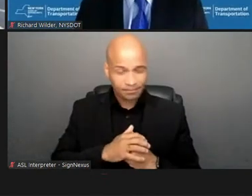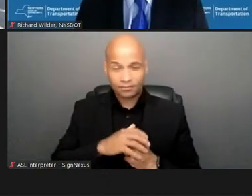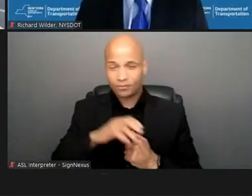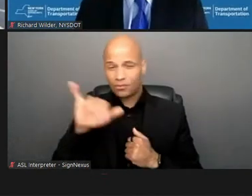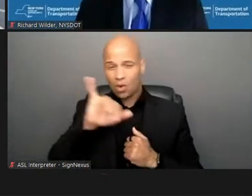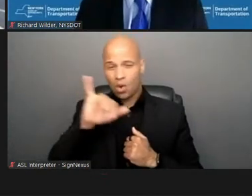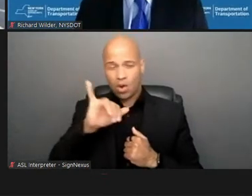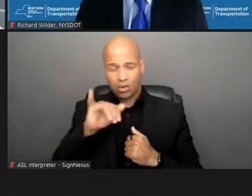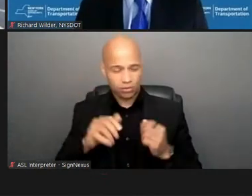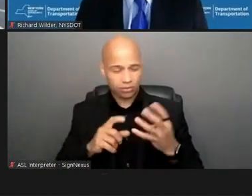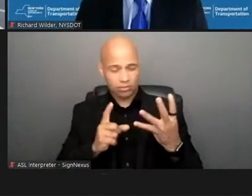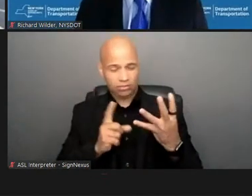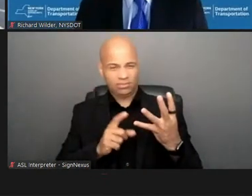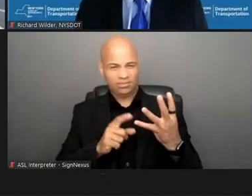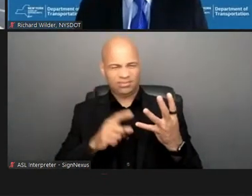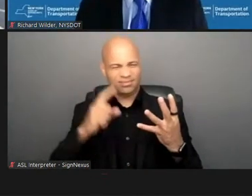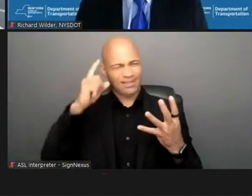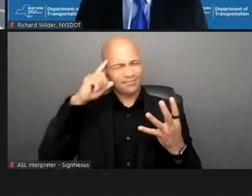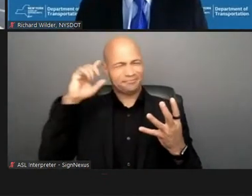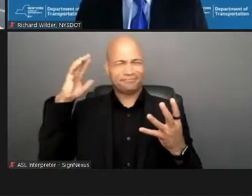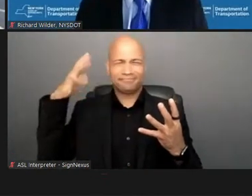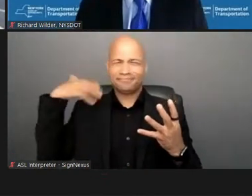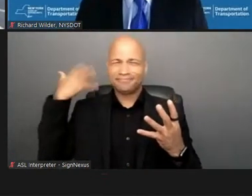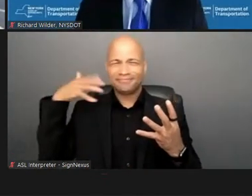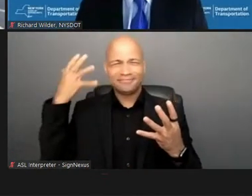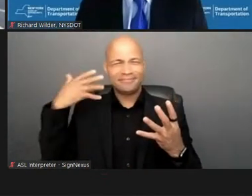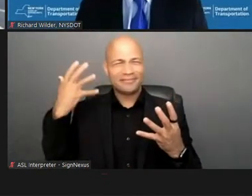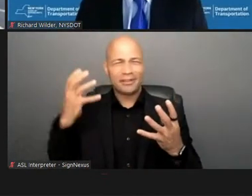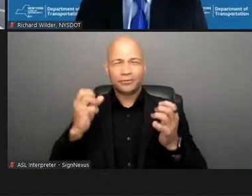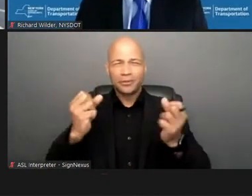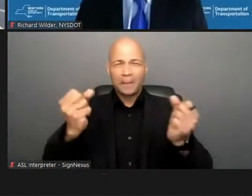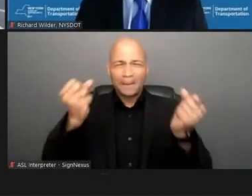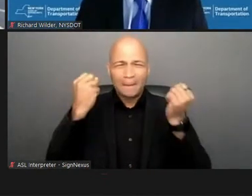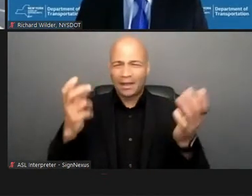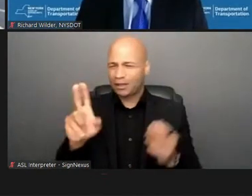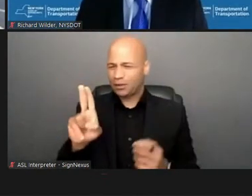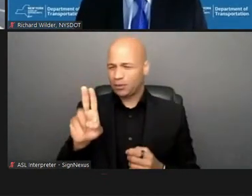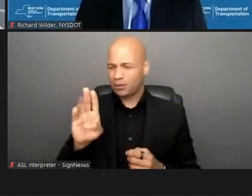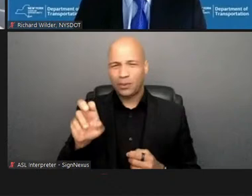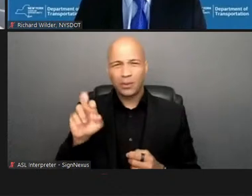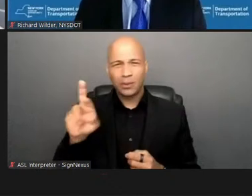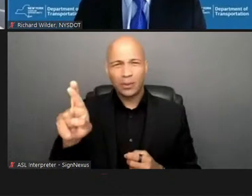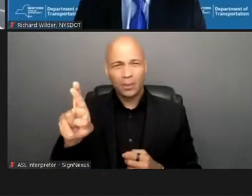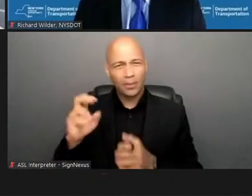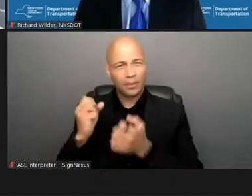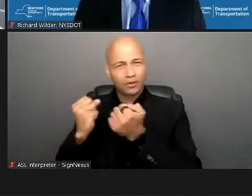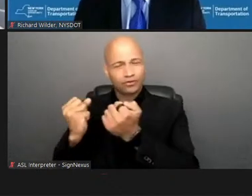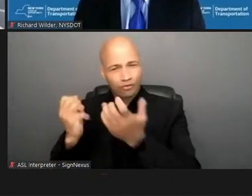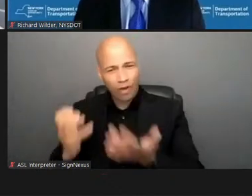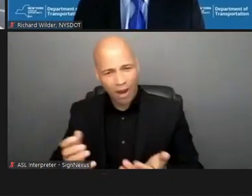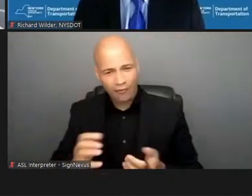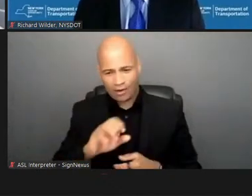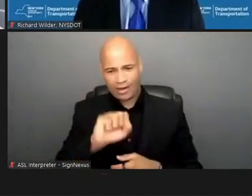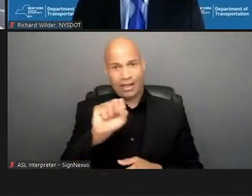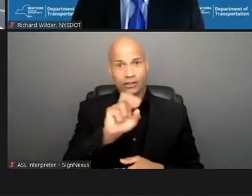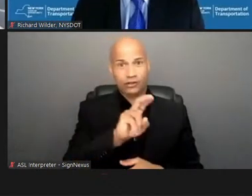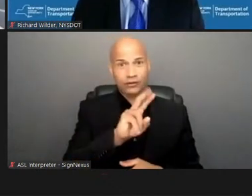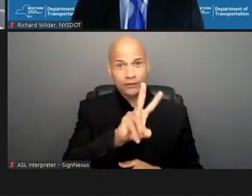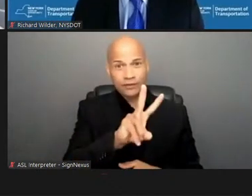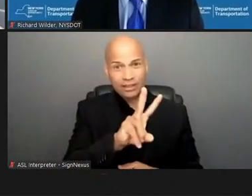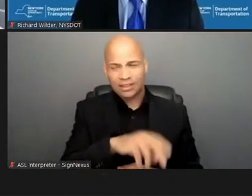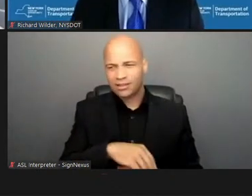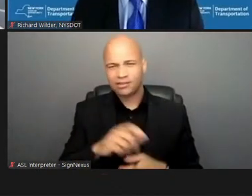is crazy yeah we have so many Uber drivers in SUVs I think the esubs and large